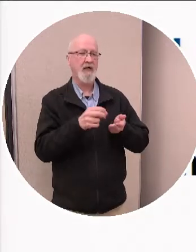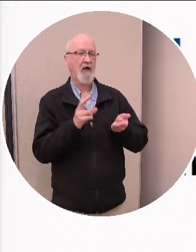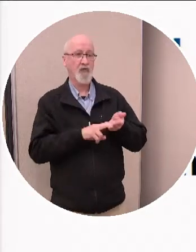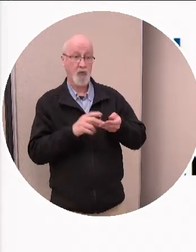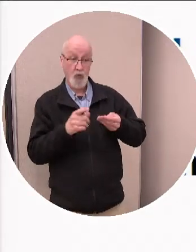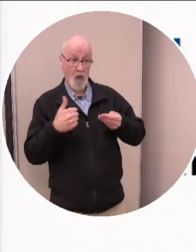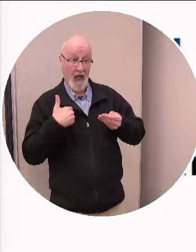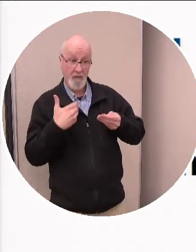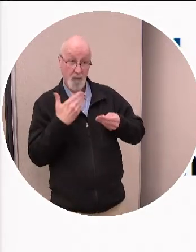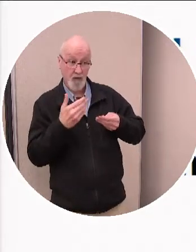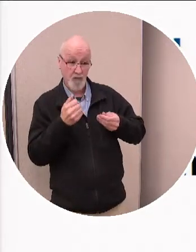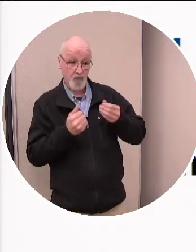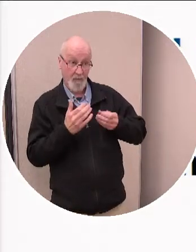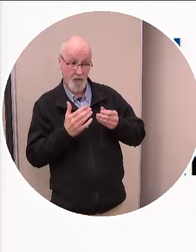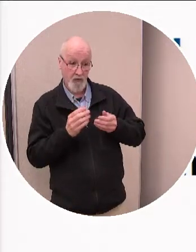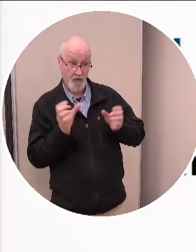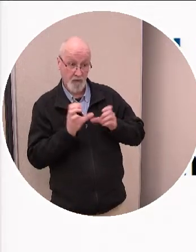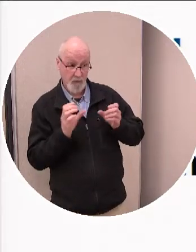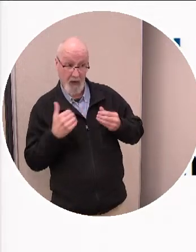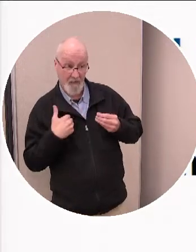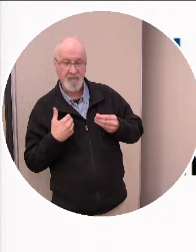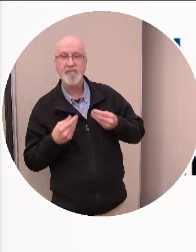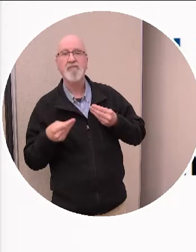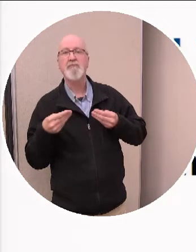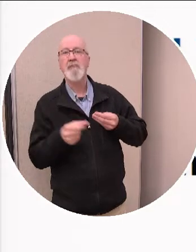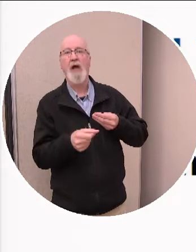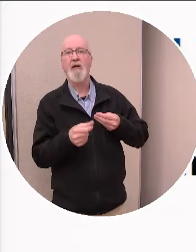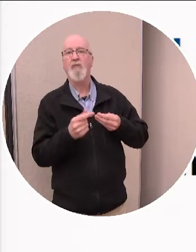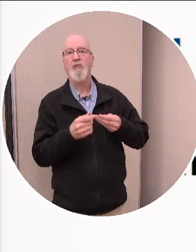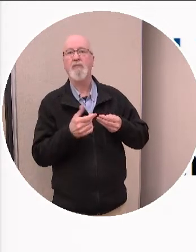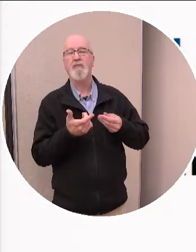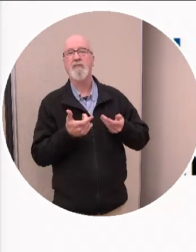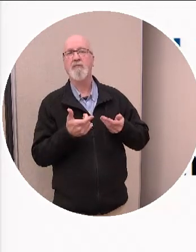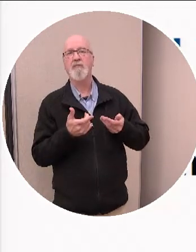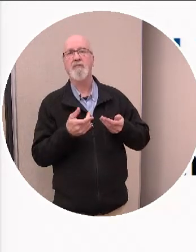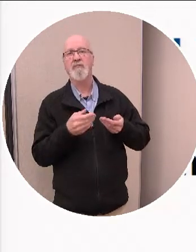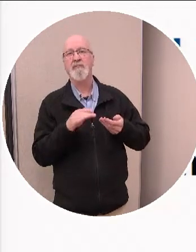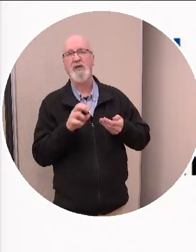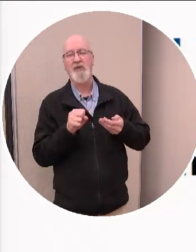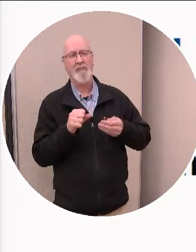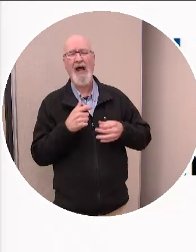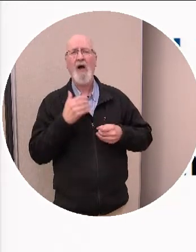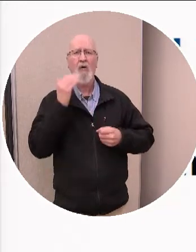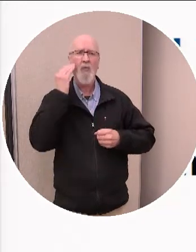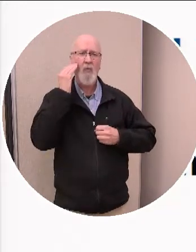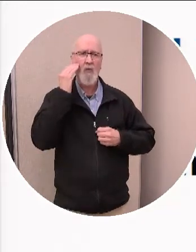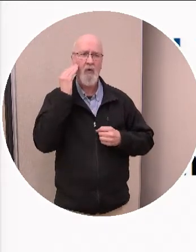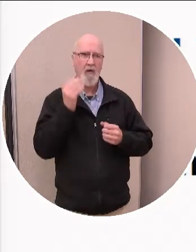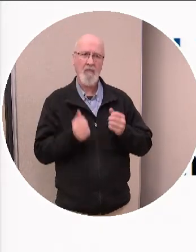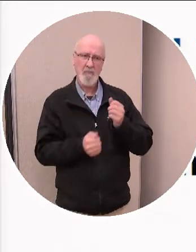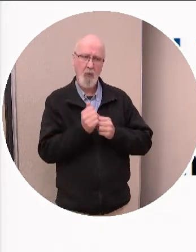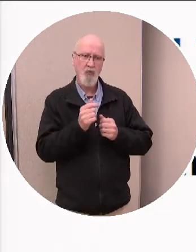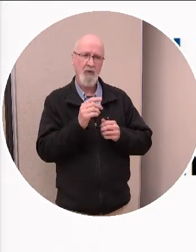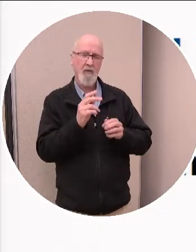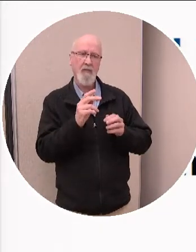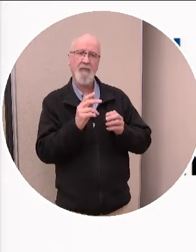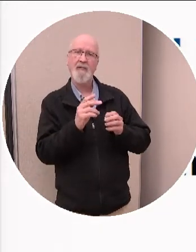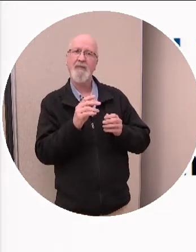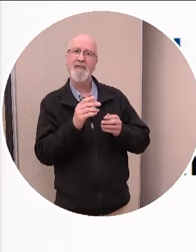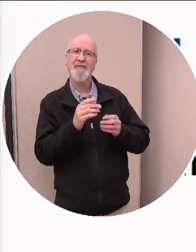have all their required documentation or hadn't completed this mandatory training. We do recognize that the vast majority of our contractors